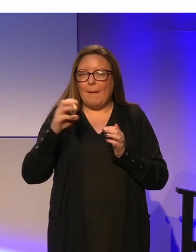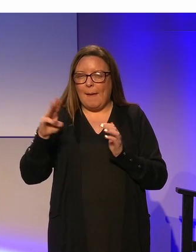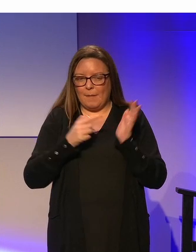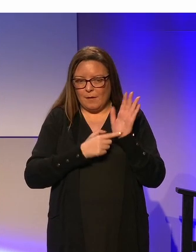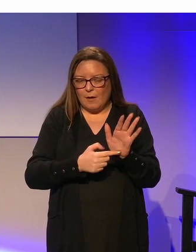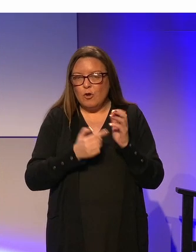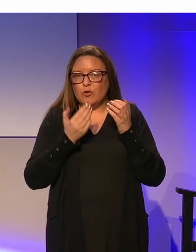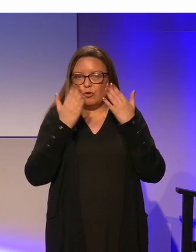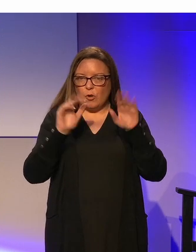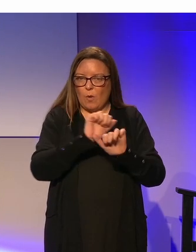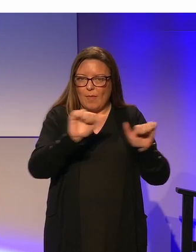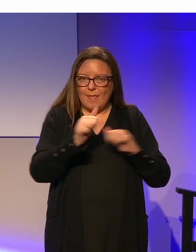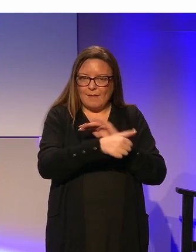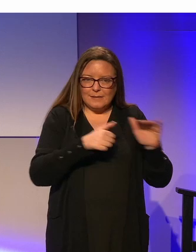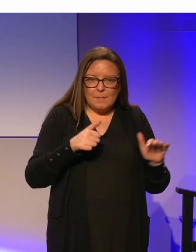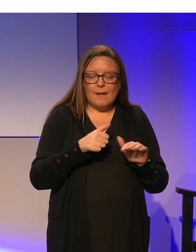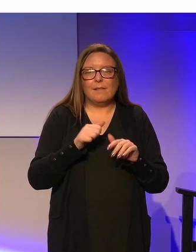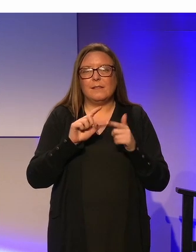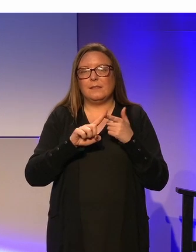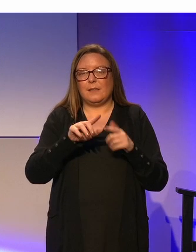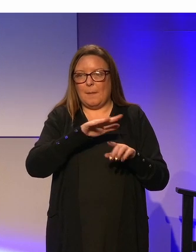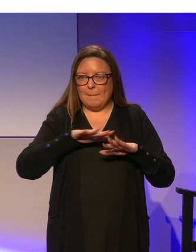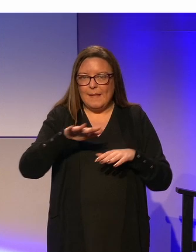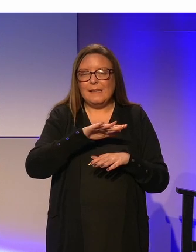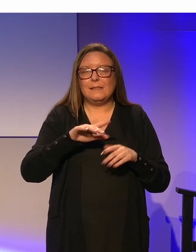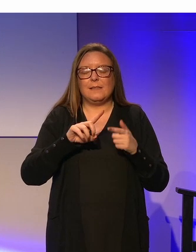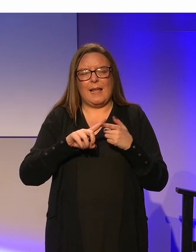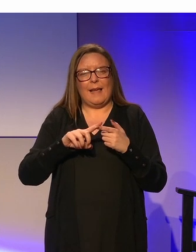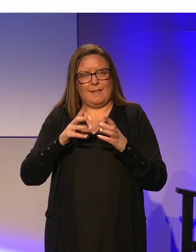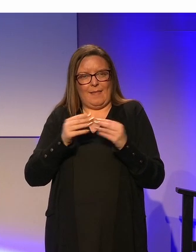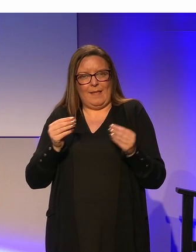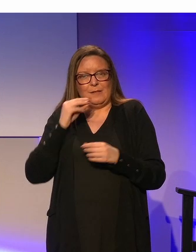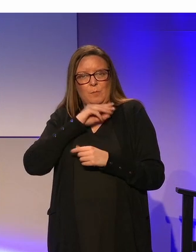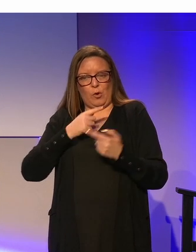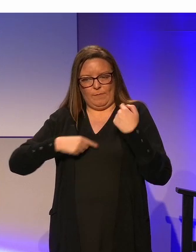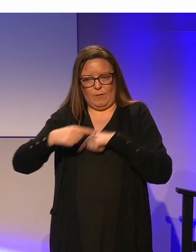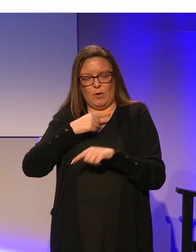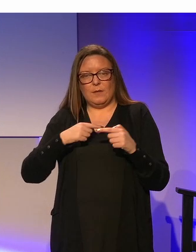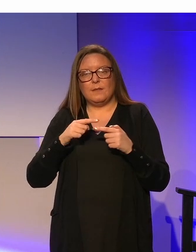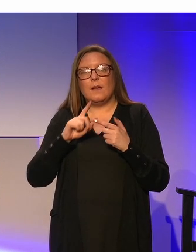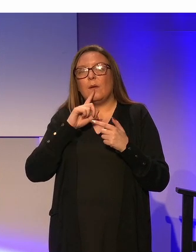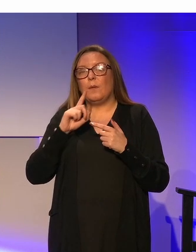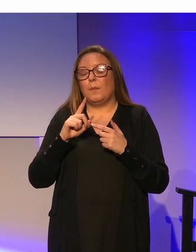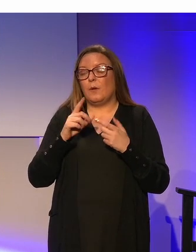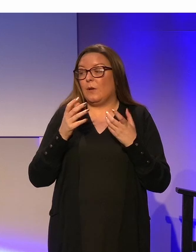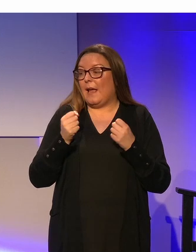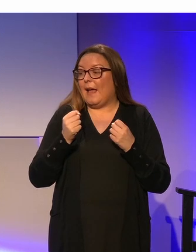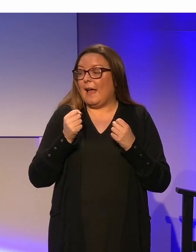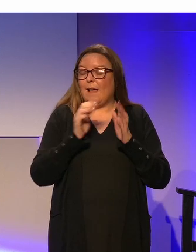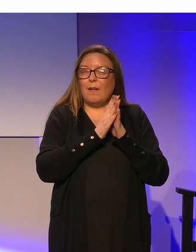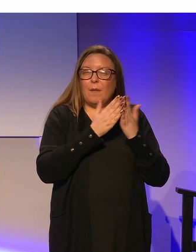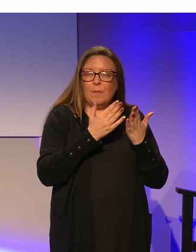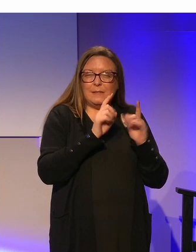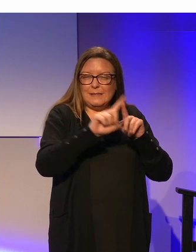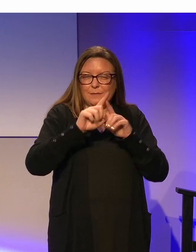places, things that are important to us. Teacher researchers choose between my map book and the Map Art Lab book,